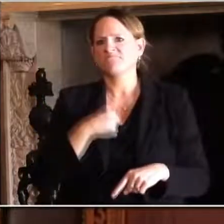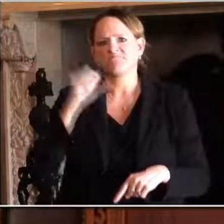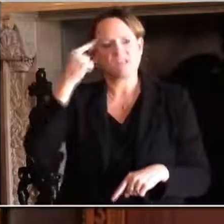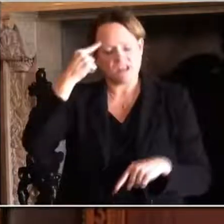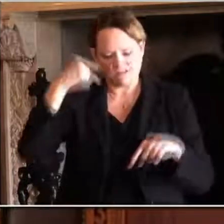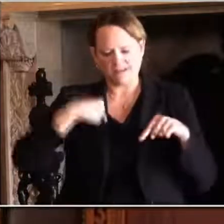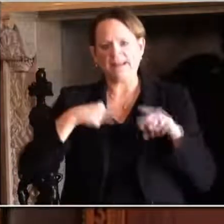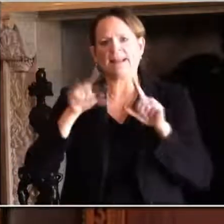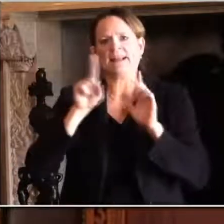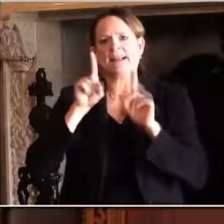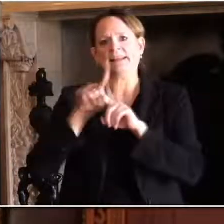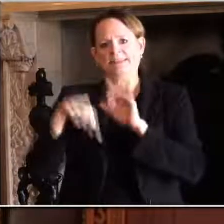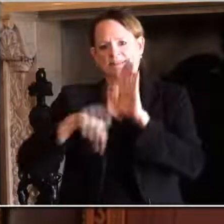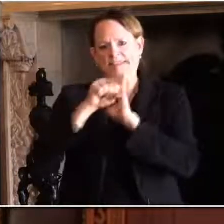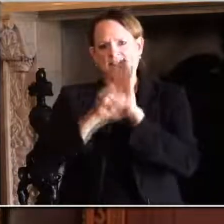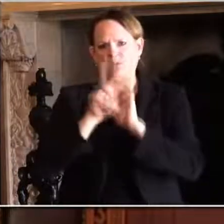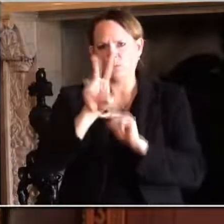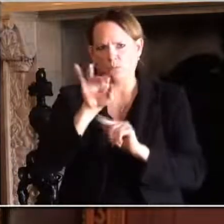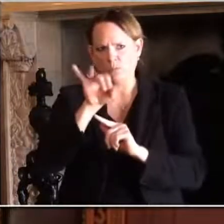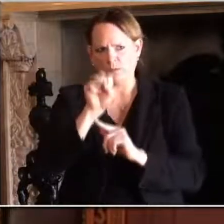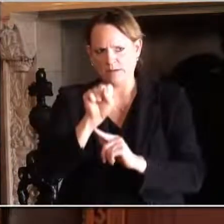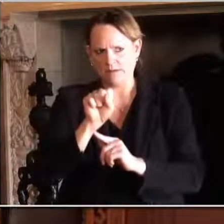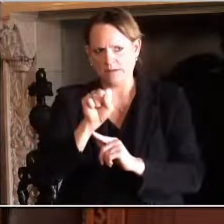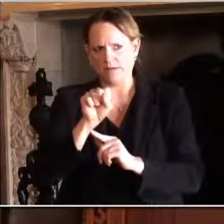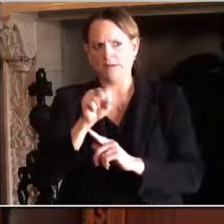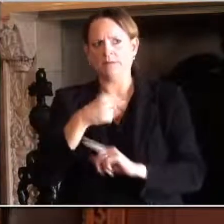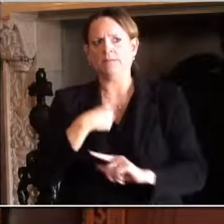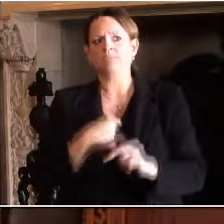state of Wisconsin that have been asked about